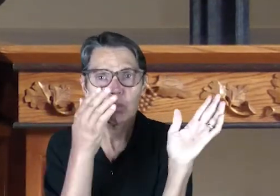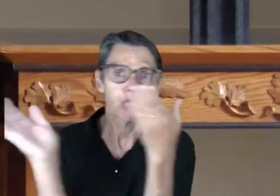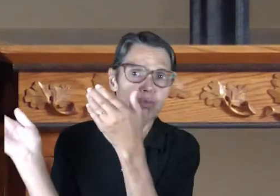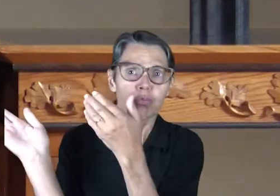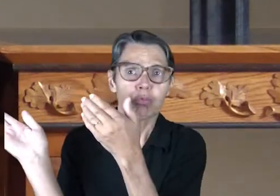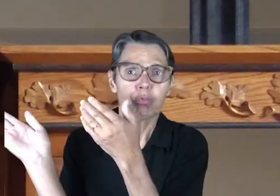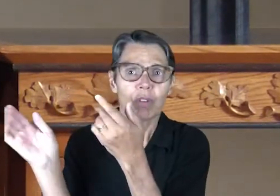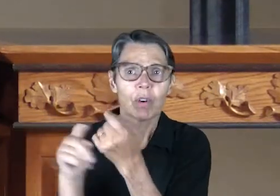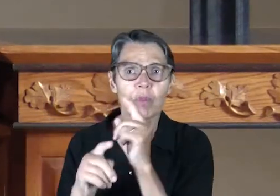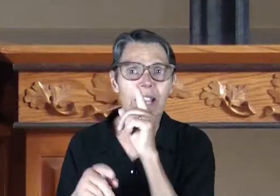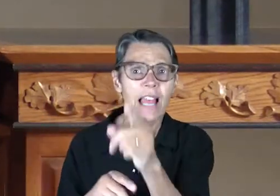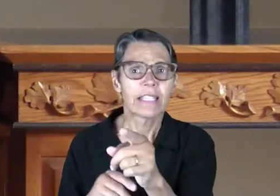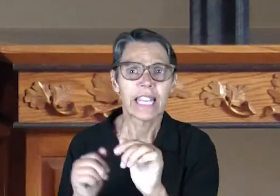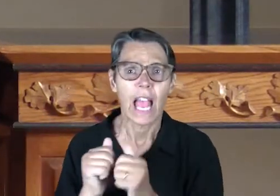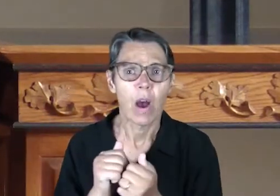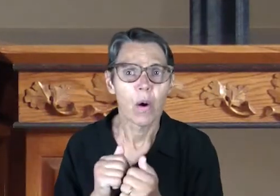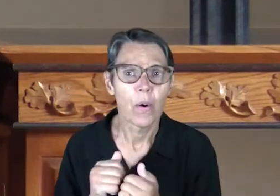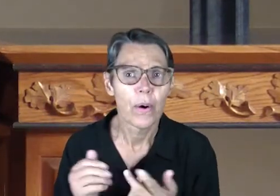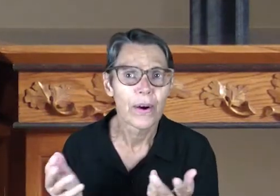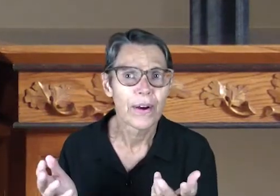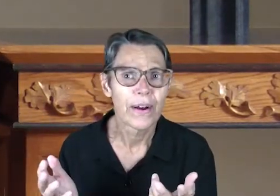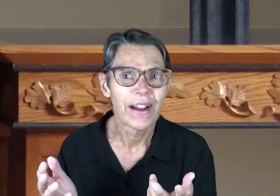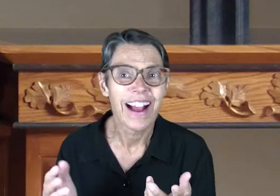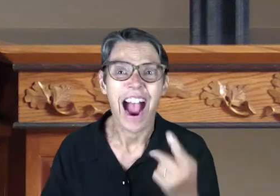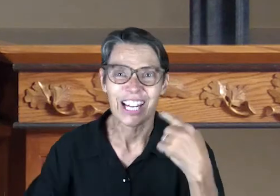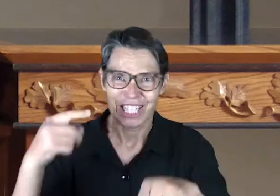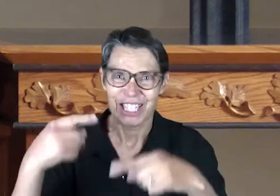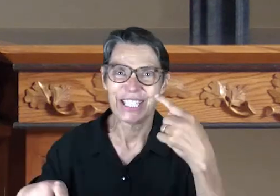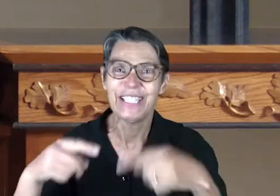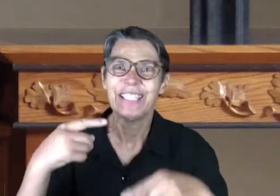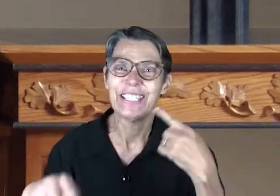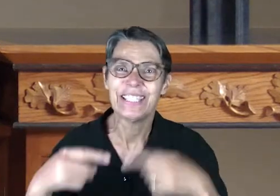great way to deflect our attention away from the reality?